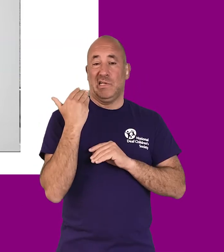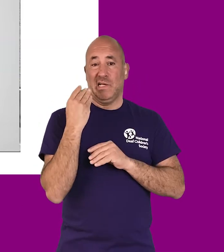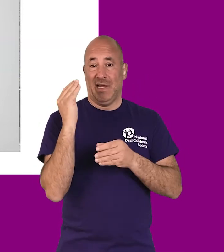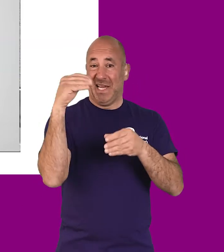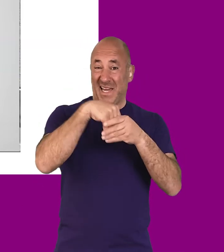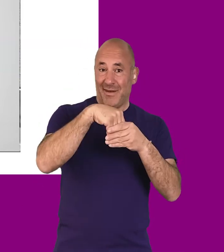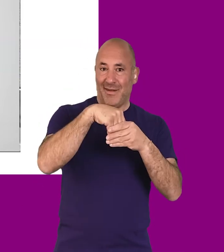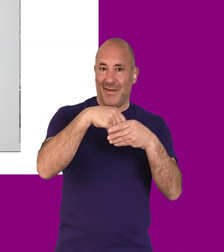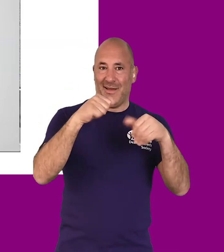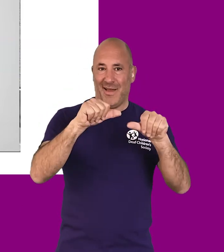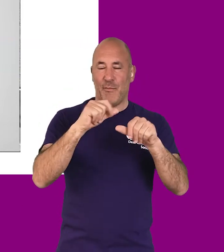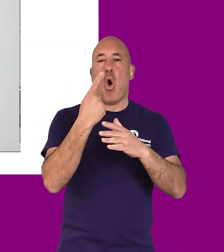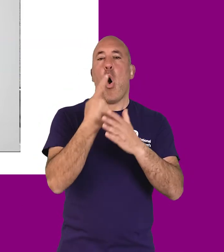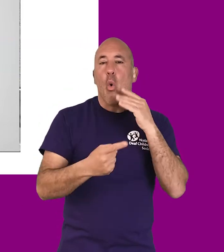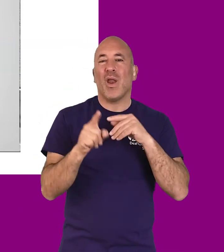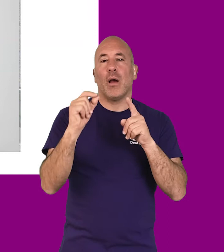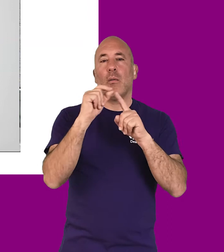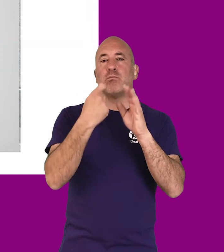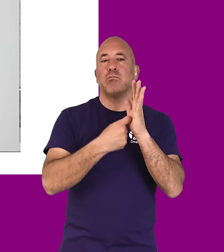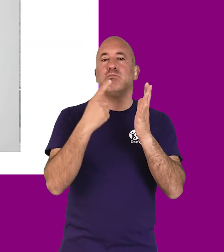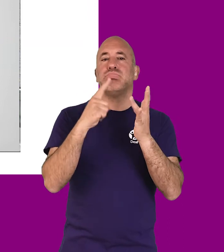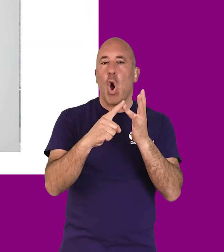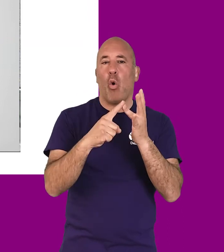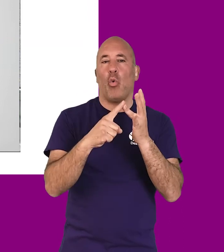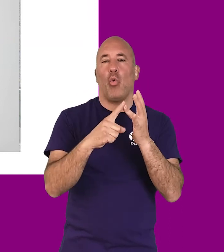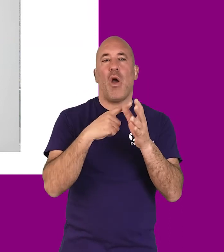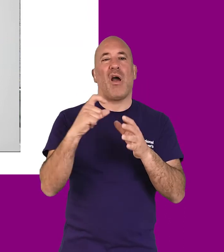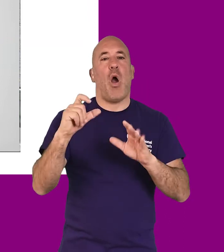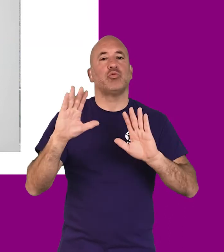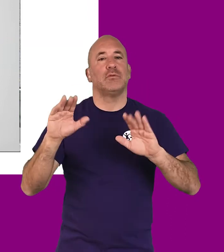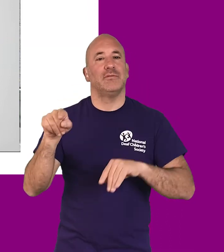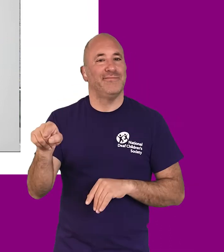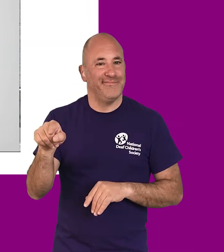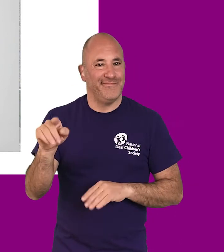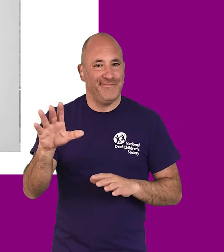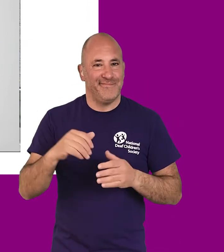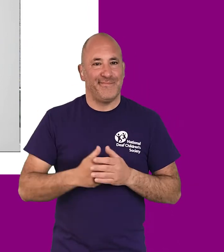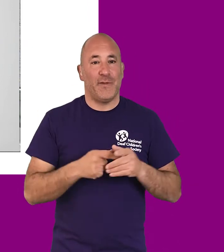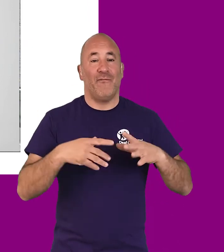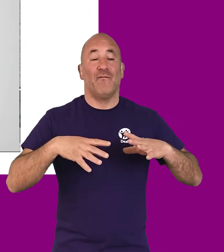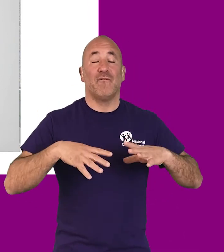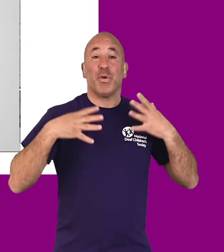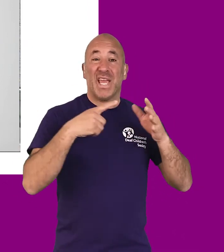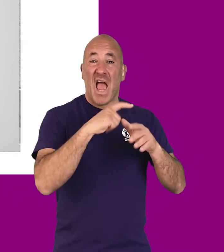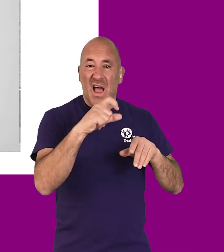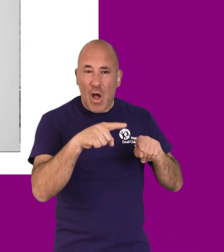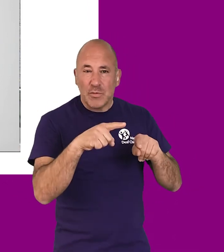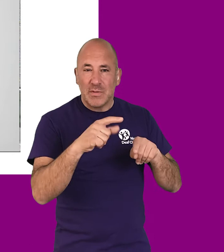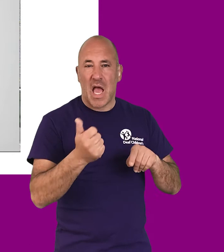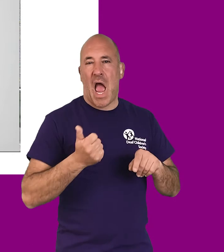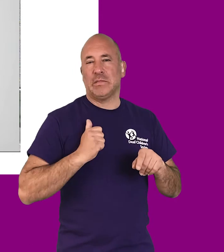auto captions have just recently been added to Zoom, but with Pro accounts